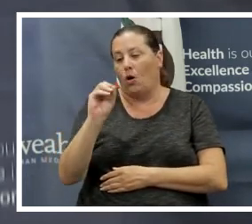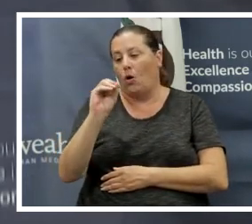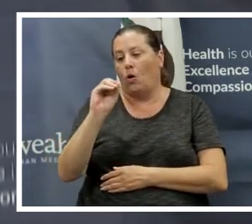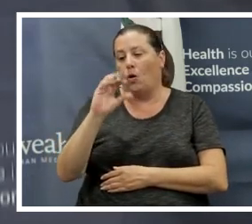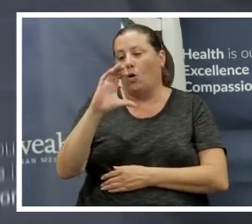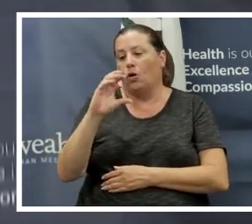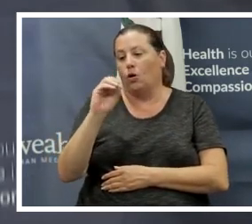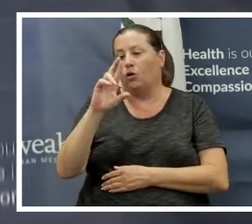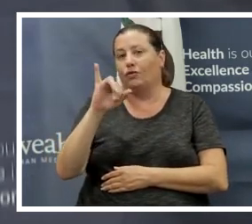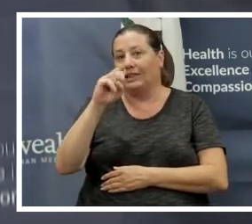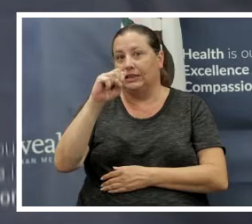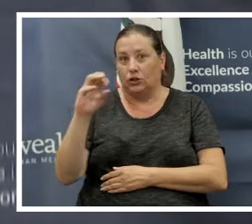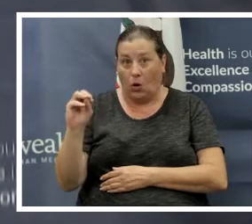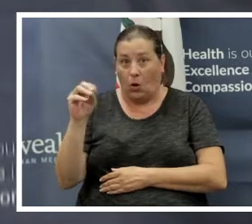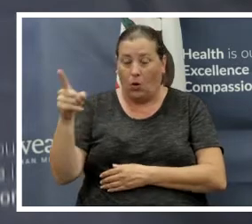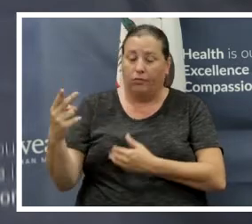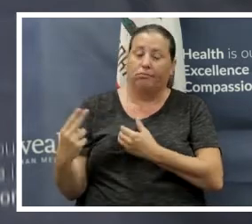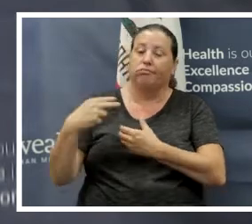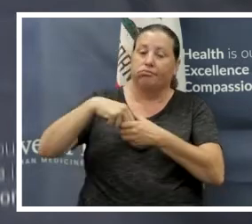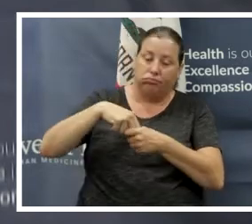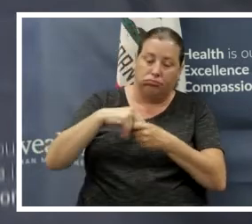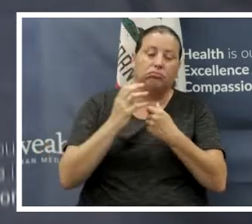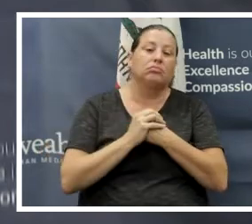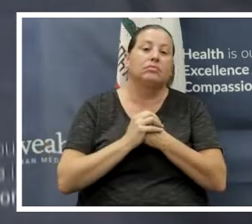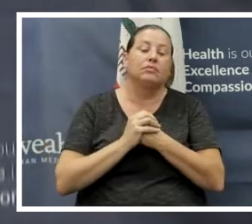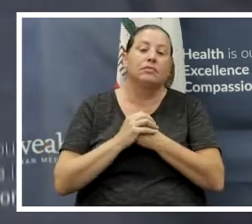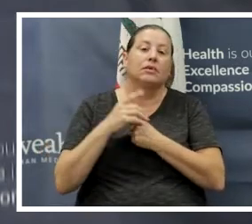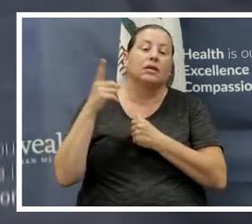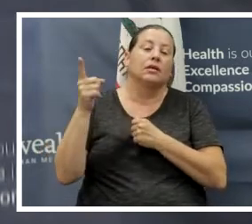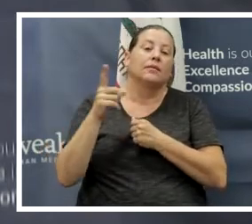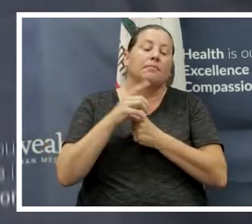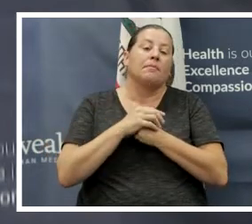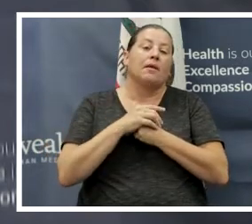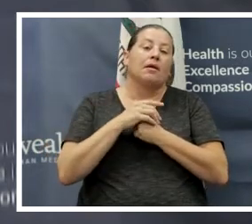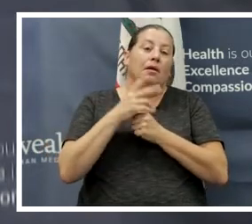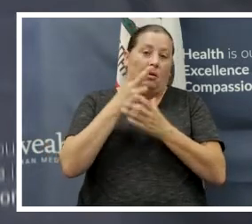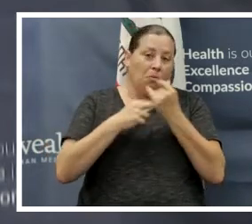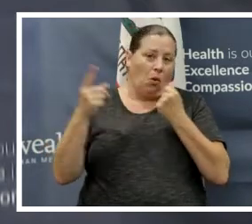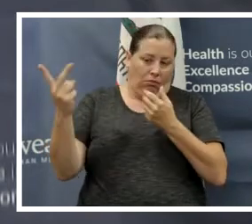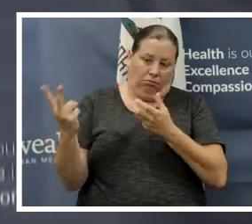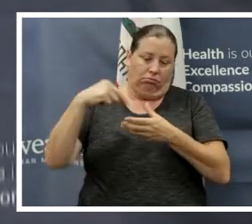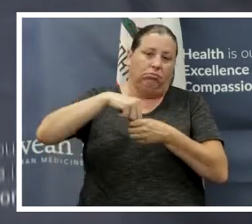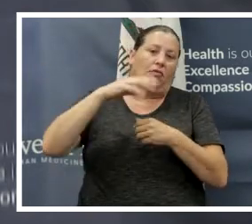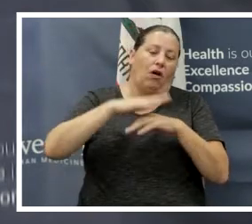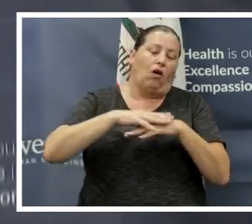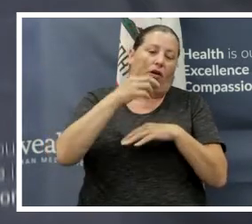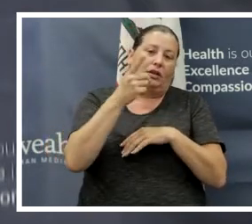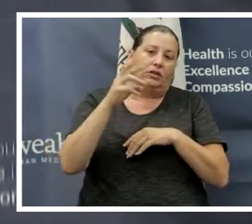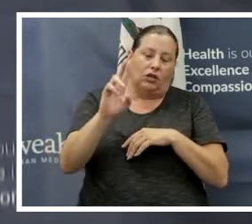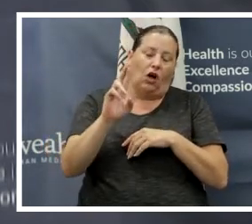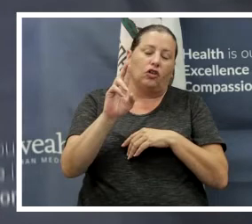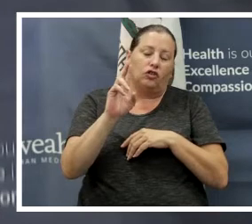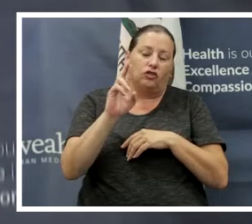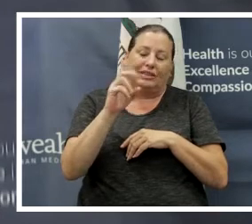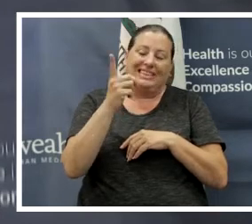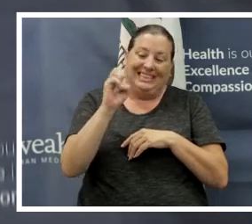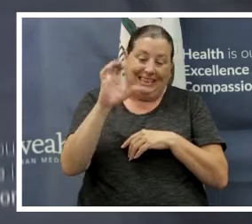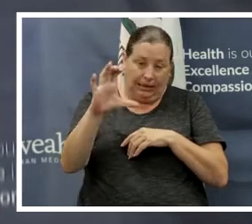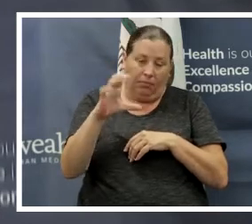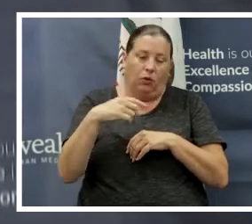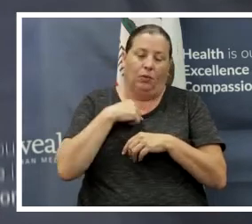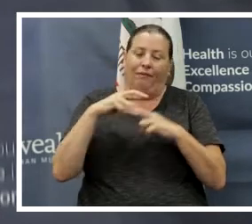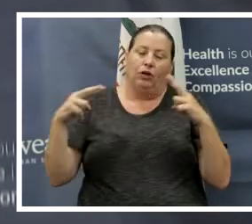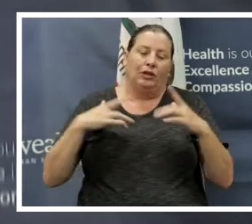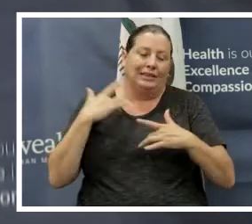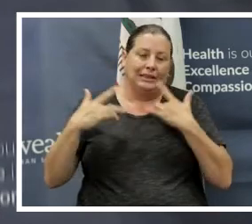cardiothoracic program, joined with Dr. Laheb Araim. He came in December. Very excited to have Dr. Carrizo here. He also